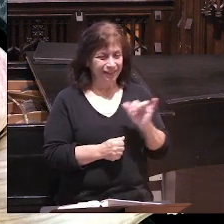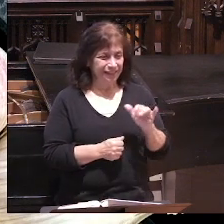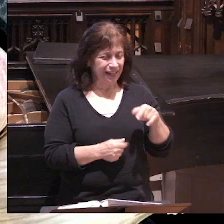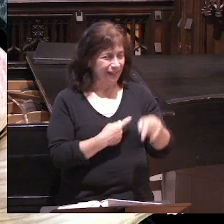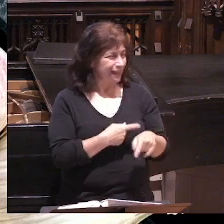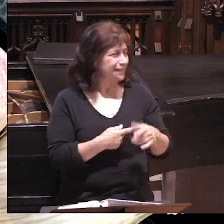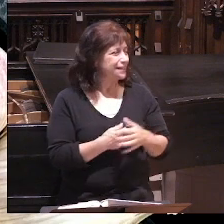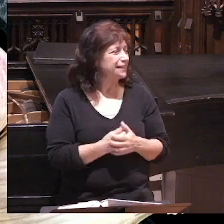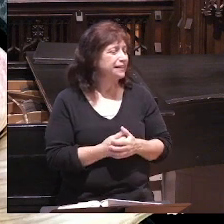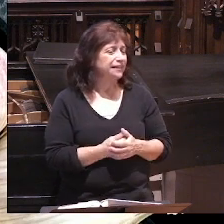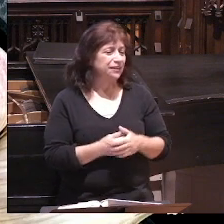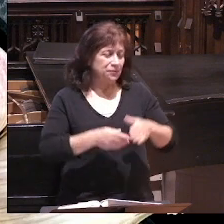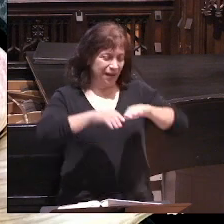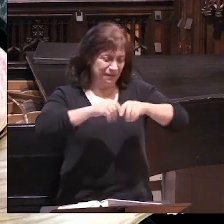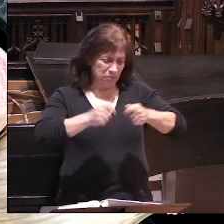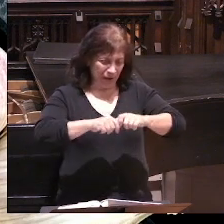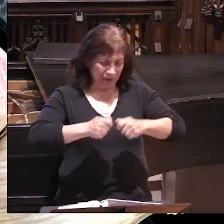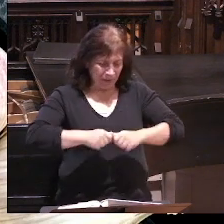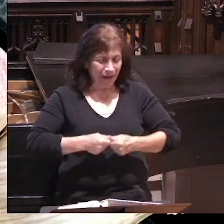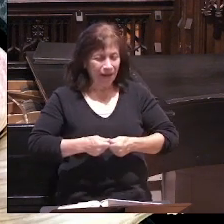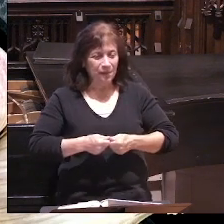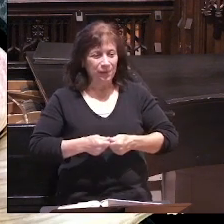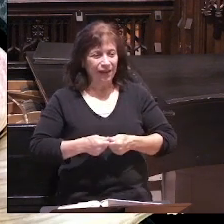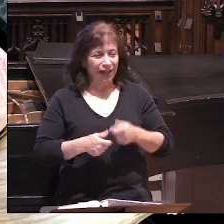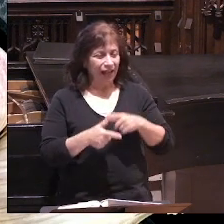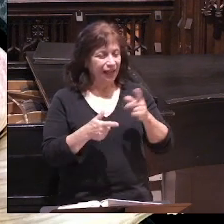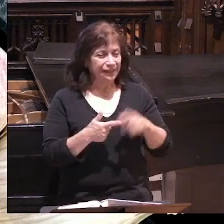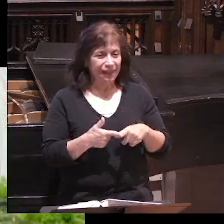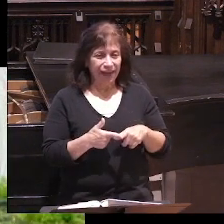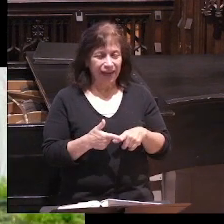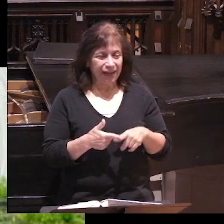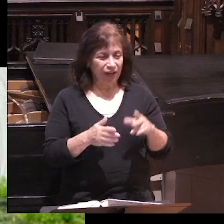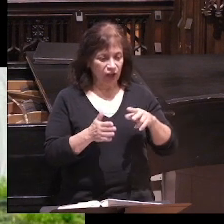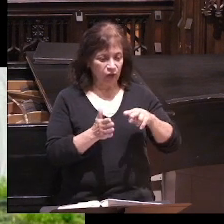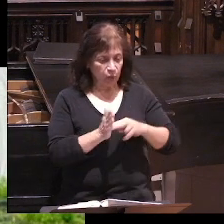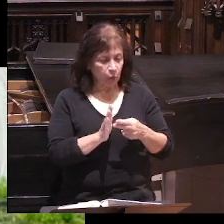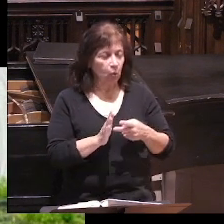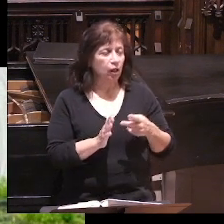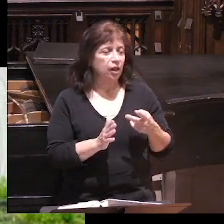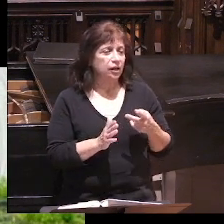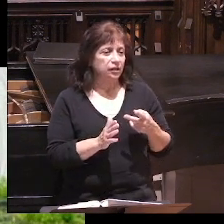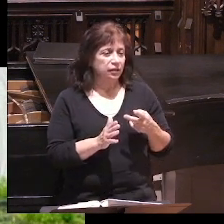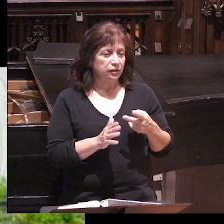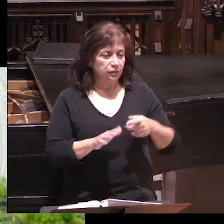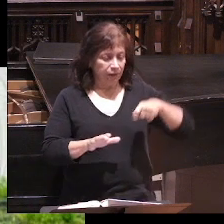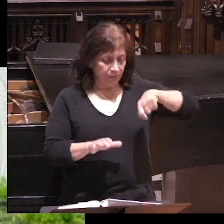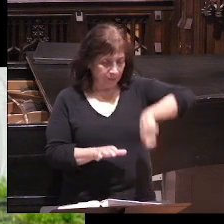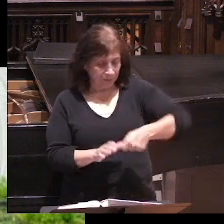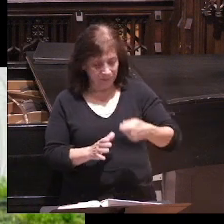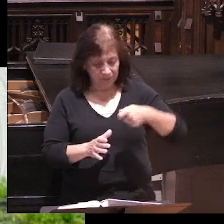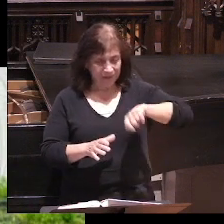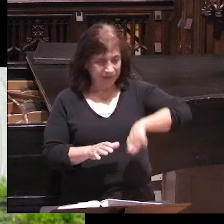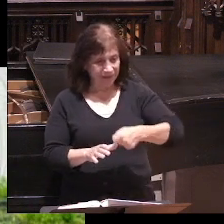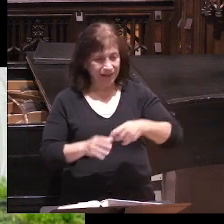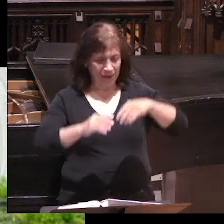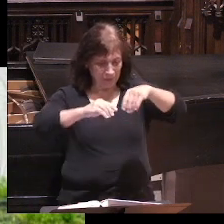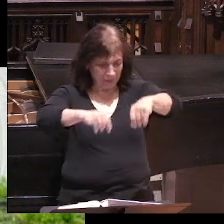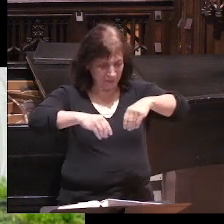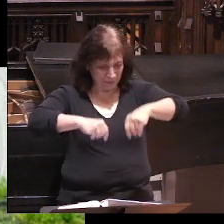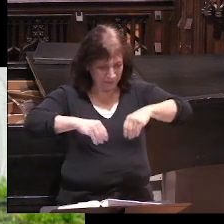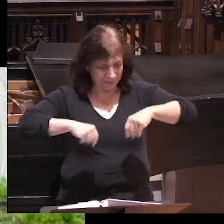We had to split them all up, and then we had this great tool that we got to put them into the